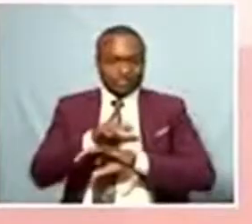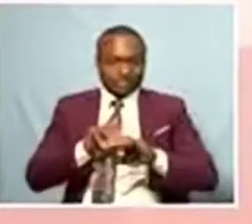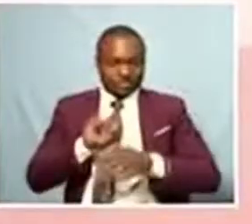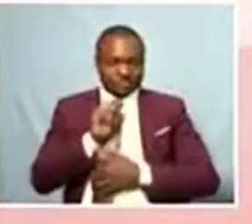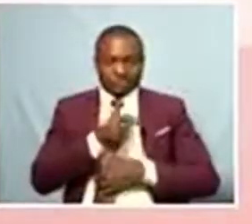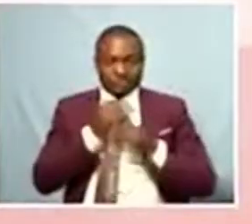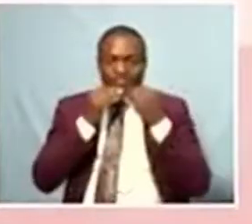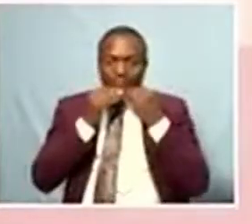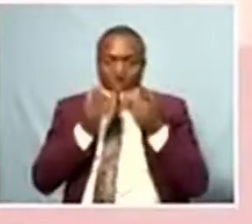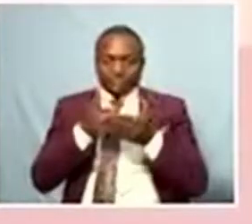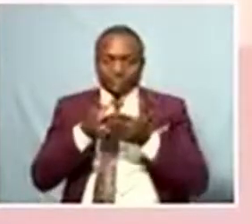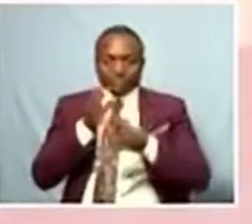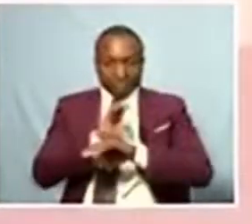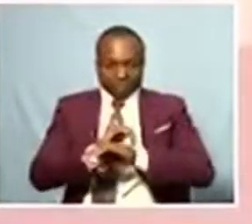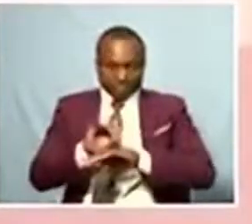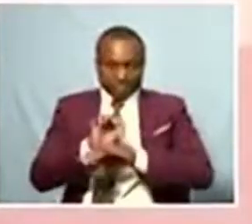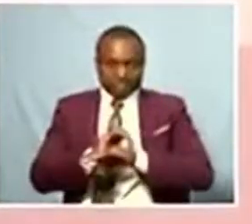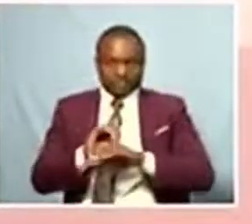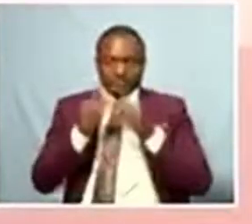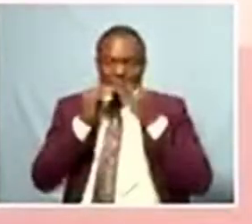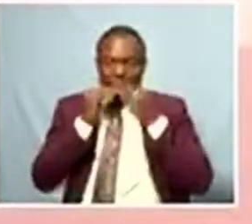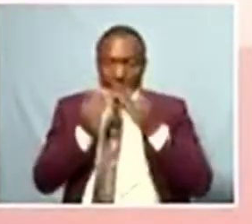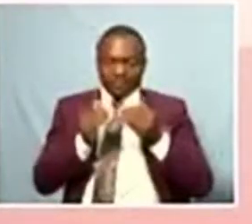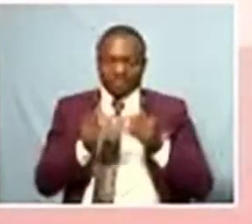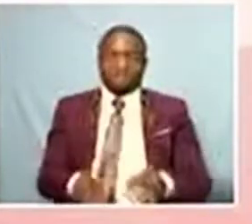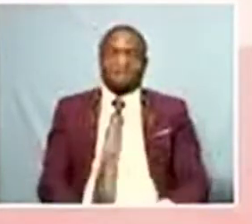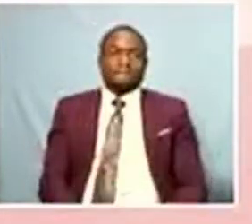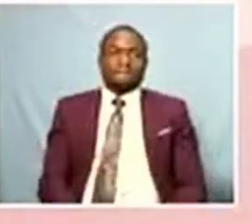thank you for this opportunity. Thank you.